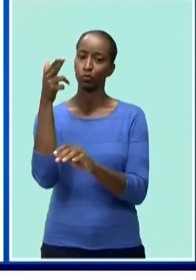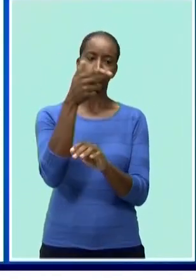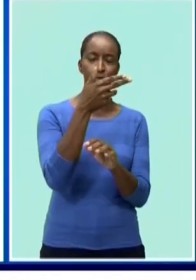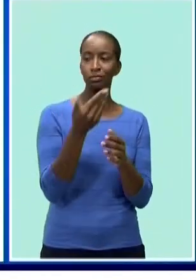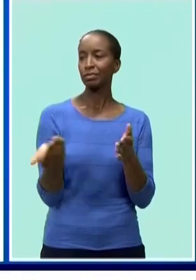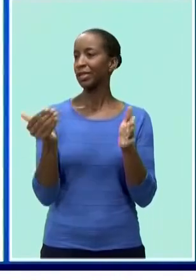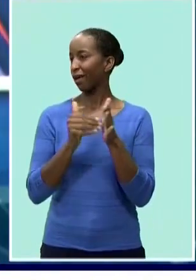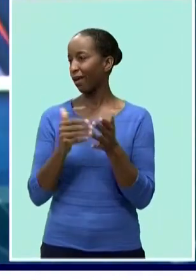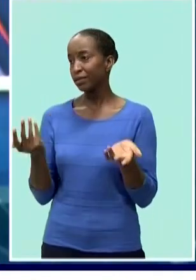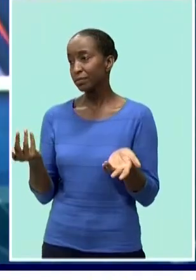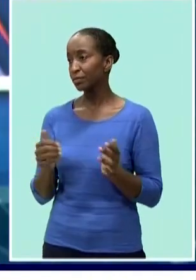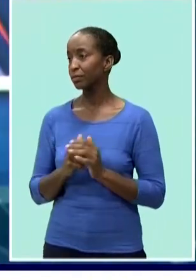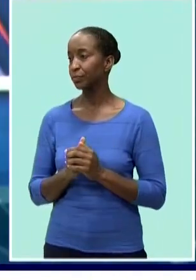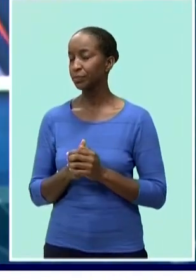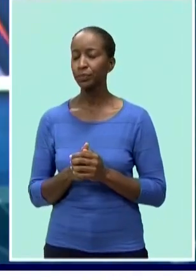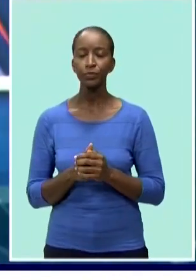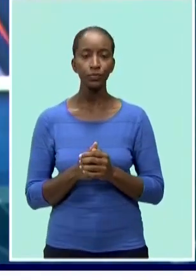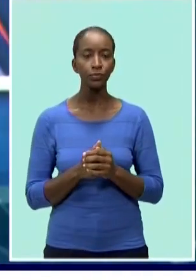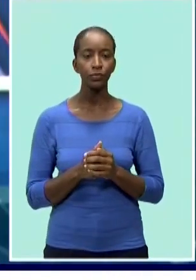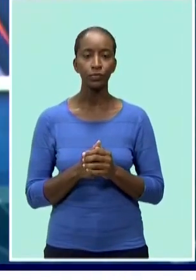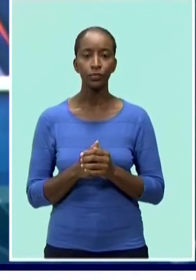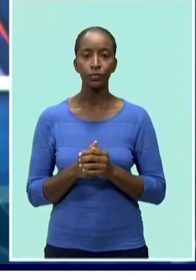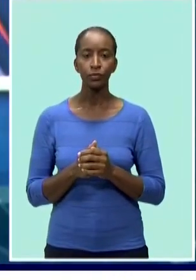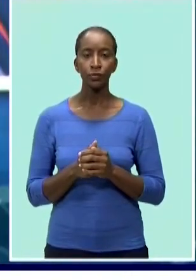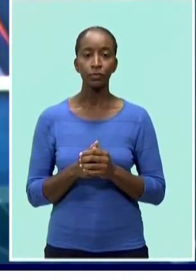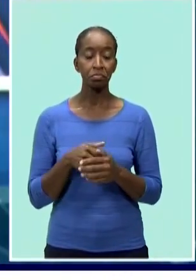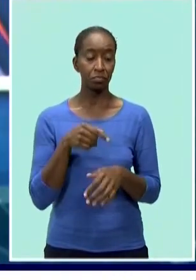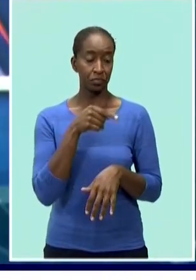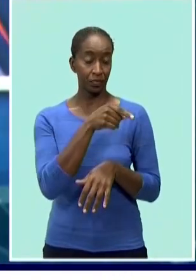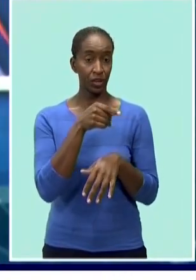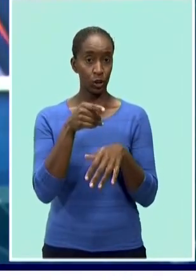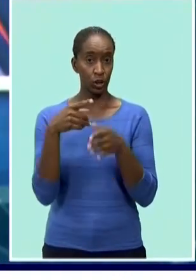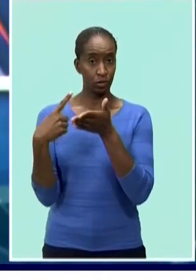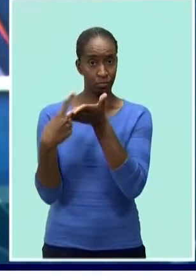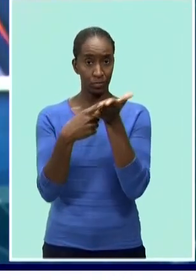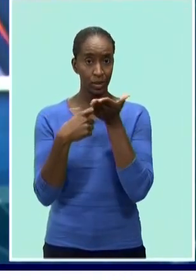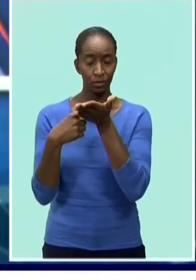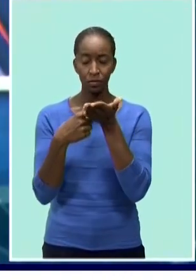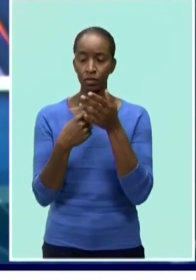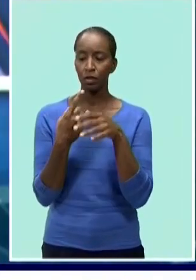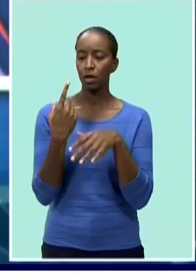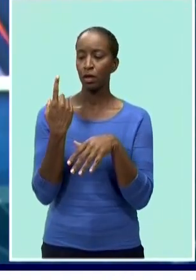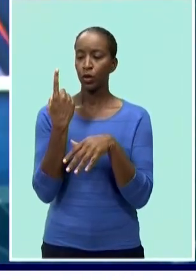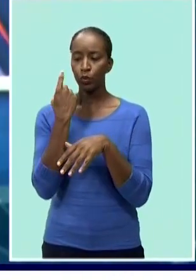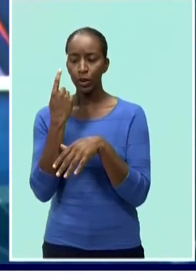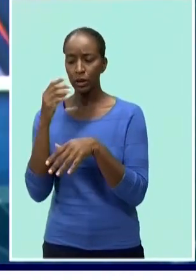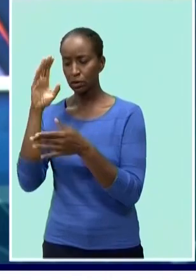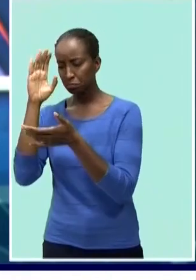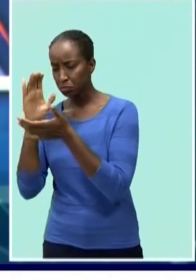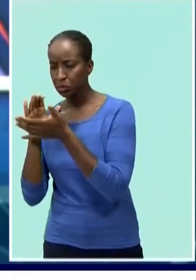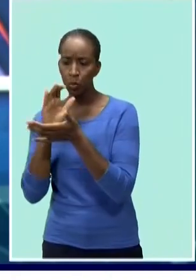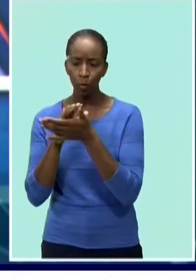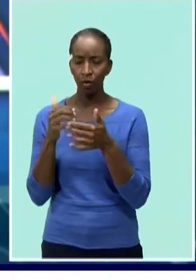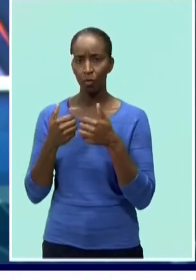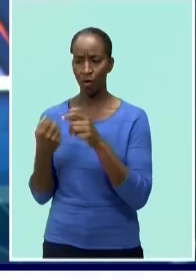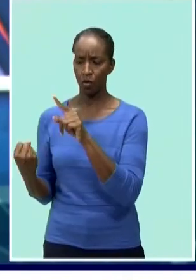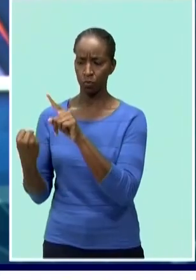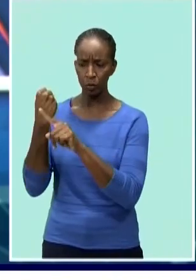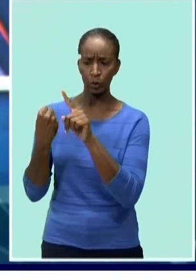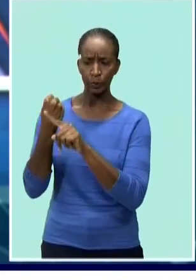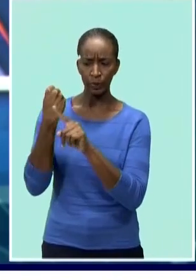society. And turning her attention to recent domestic violence, Ms. Ramsey highlighted some of the main reasons for intimate